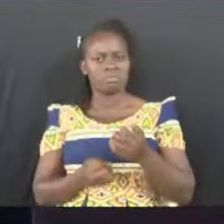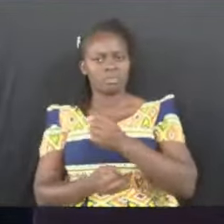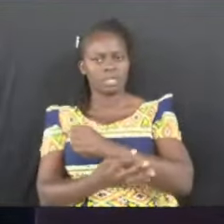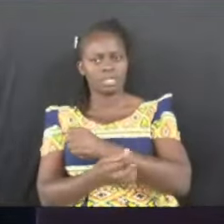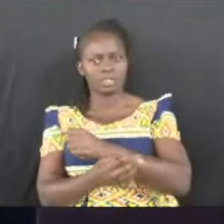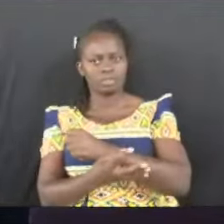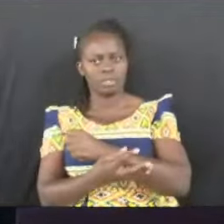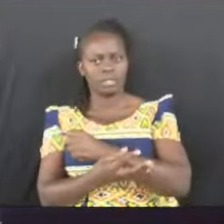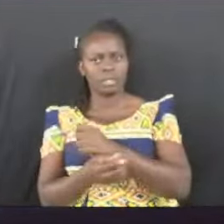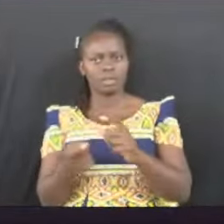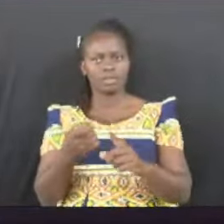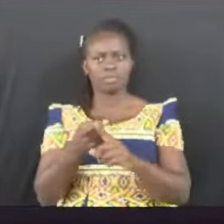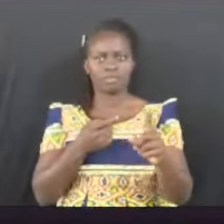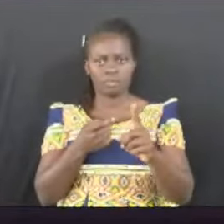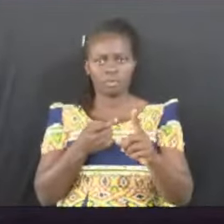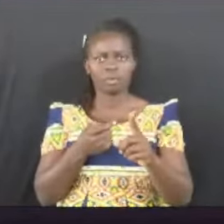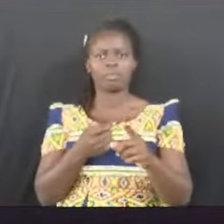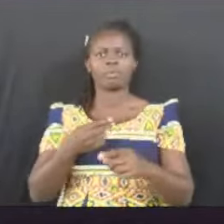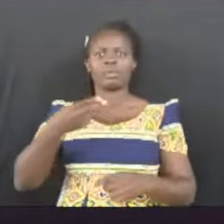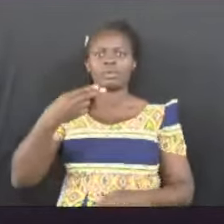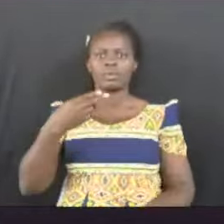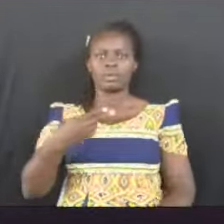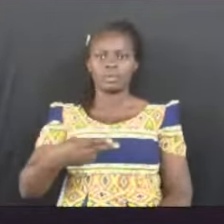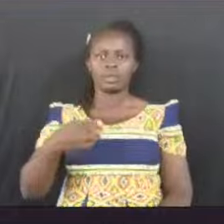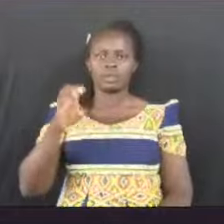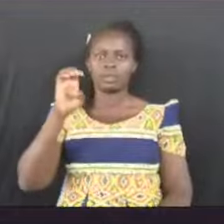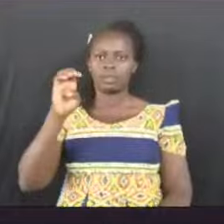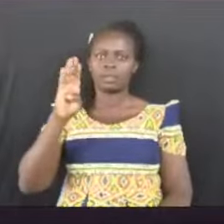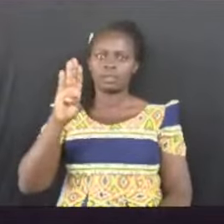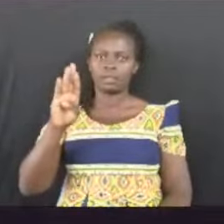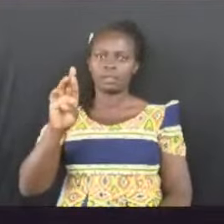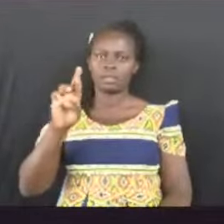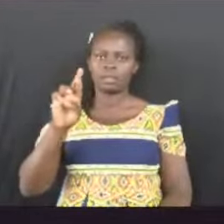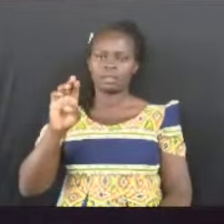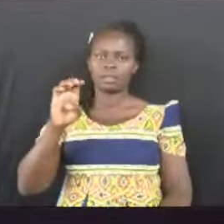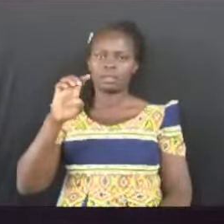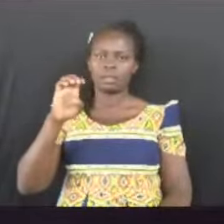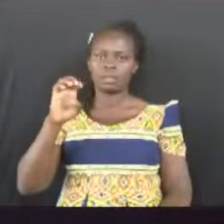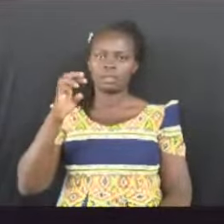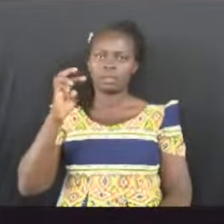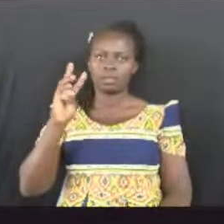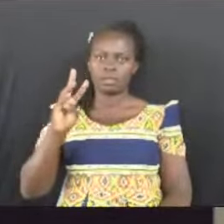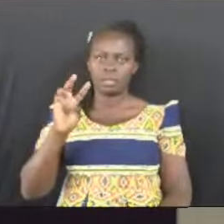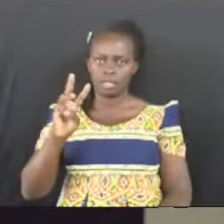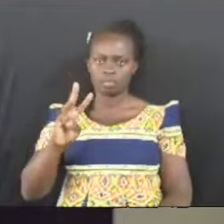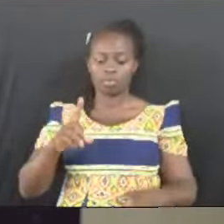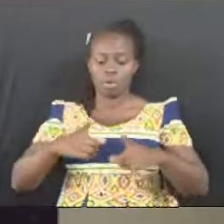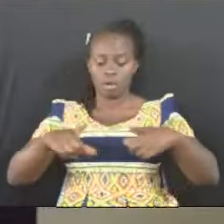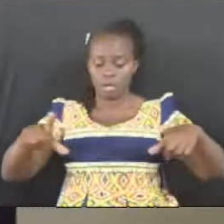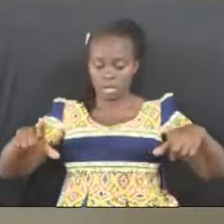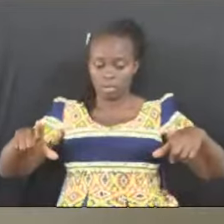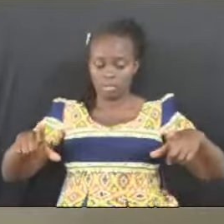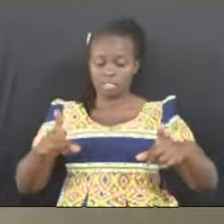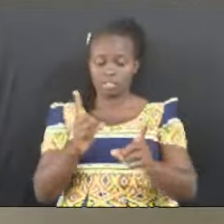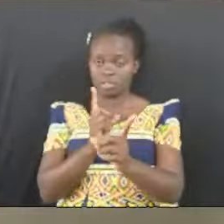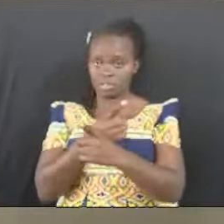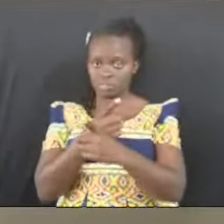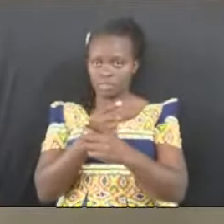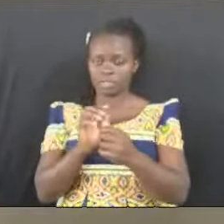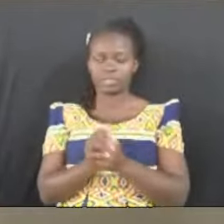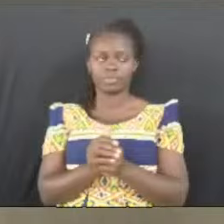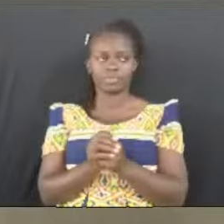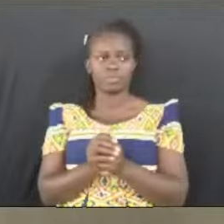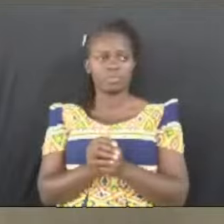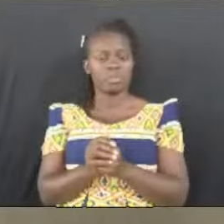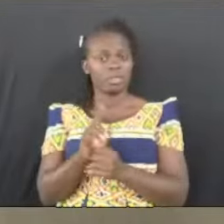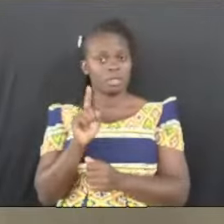Hebrew, Yehoshua. Now, the word Yehoshua is enlightening because you have two components